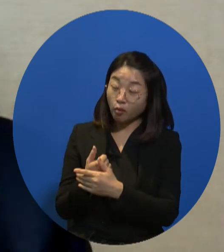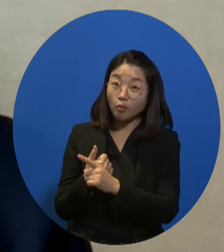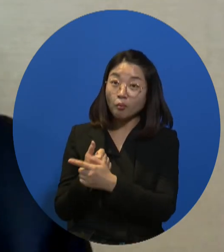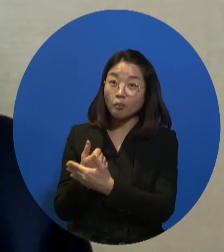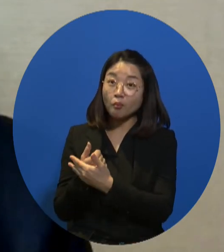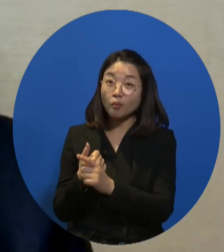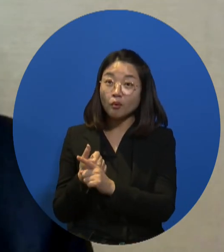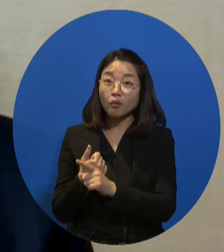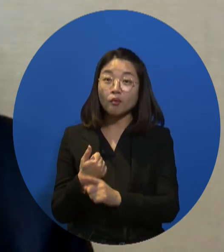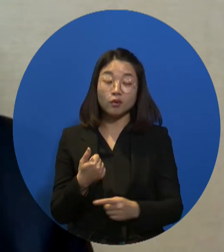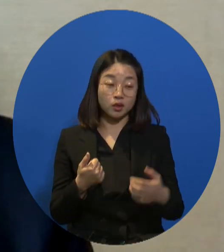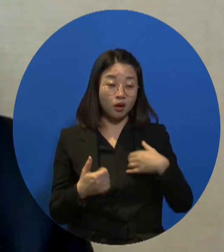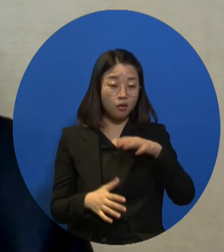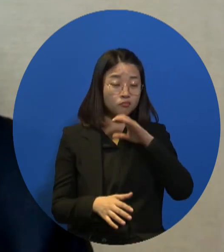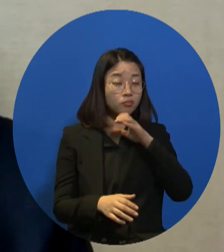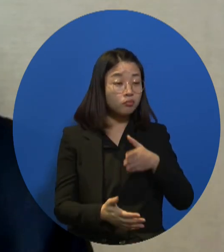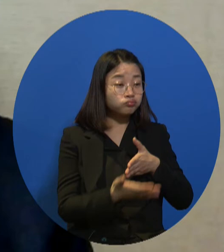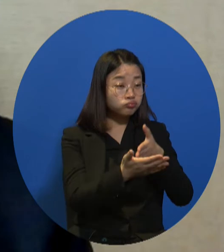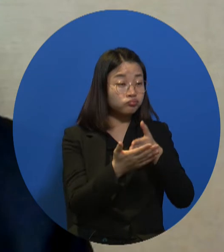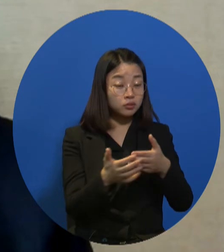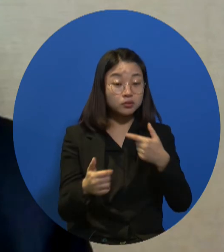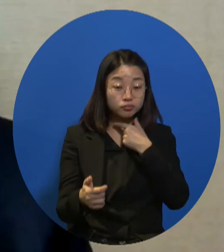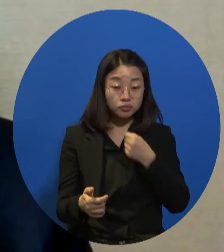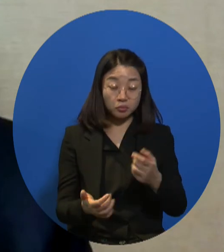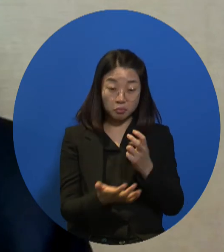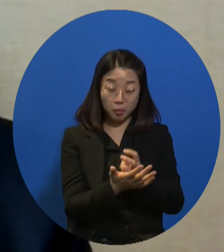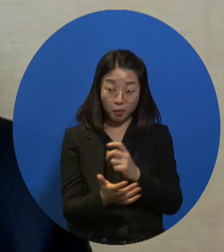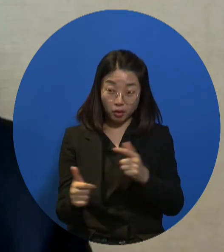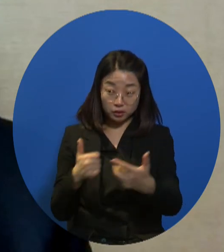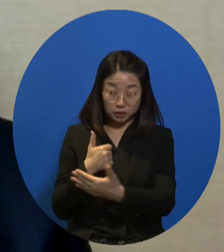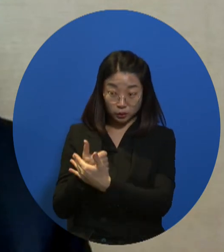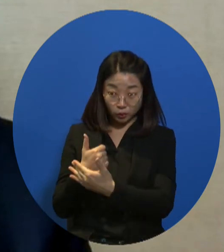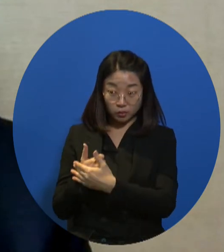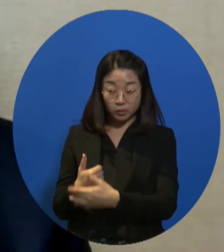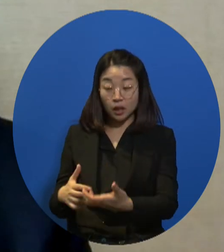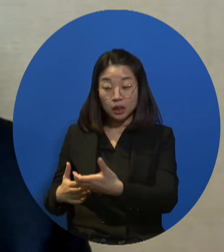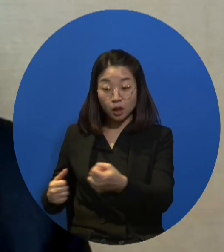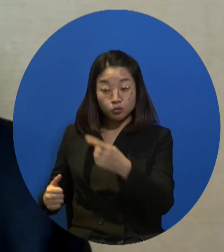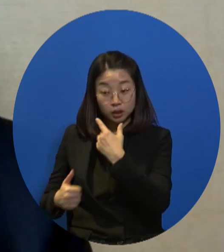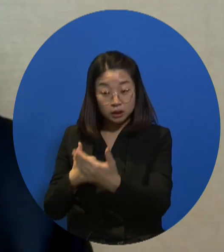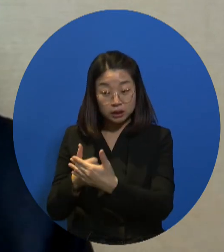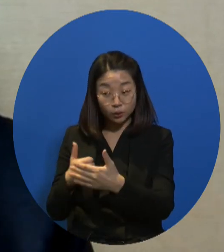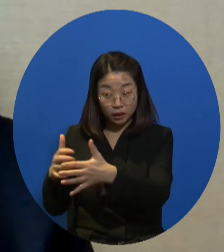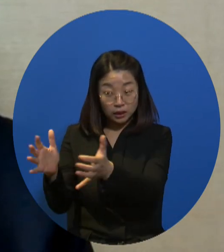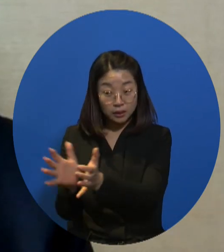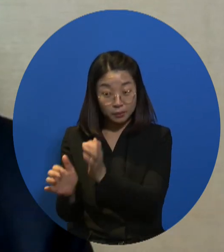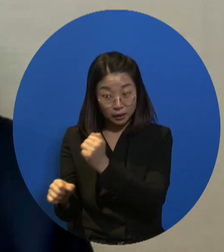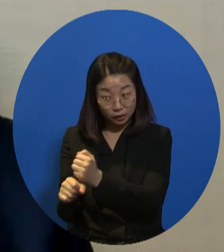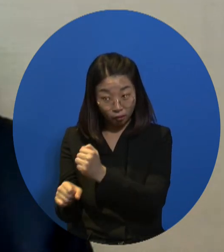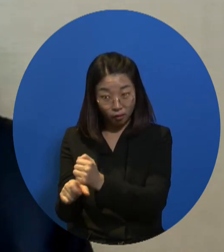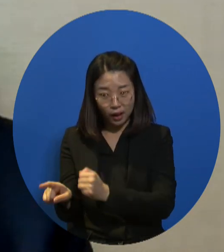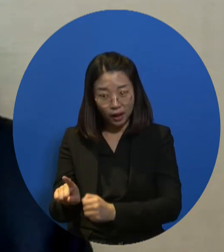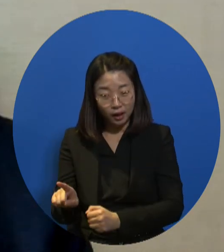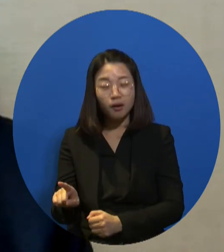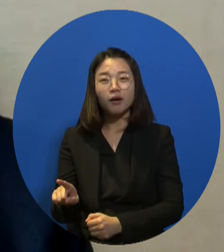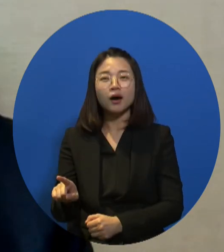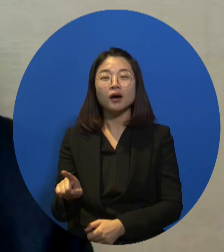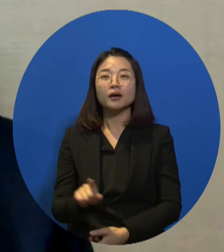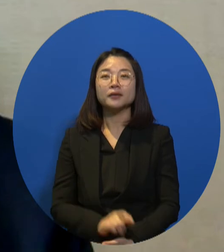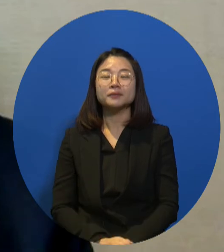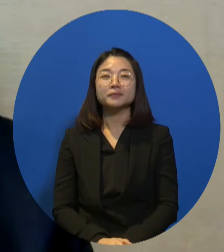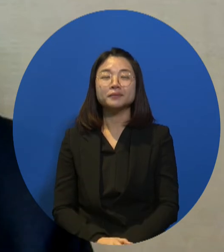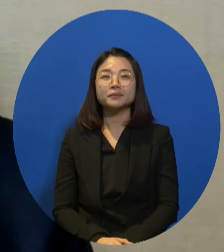And to put in place a support mechanism for such processes, we may consider creating an independent body,